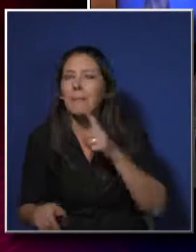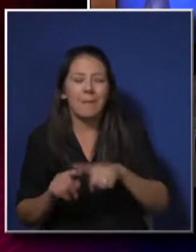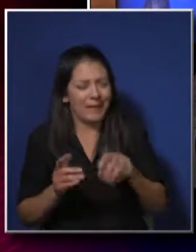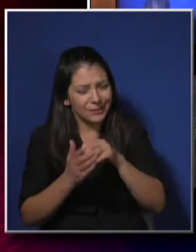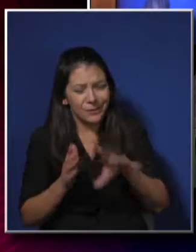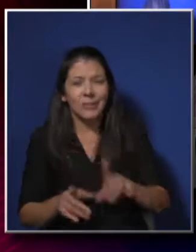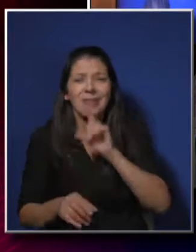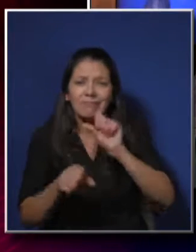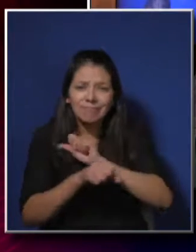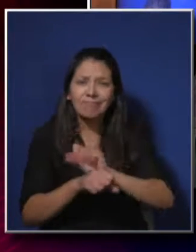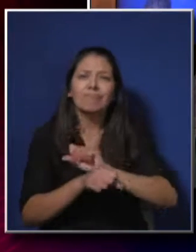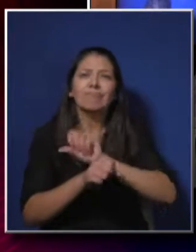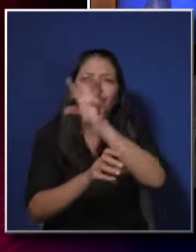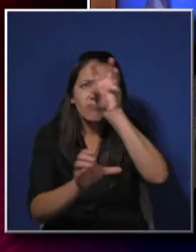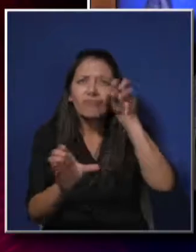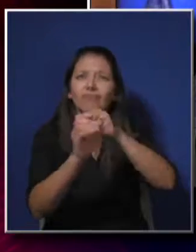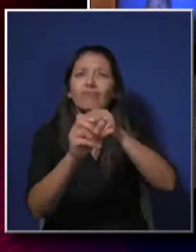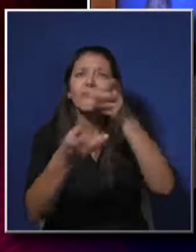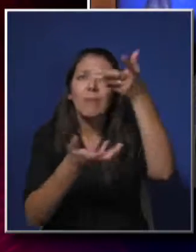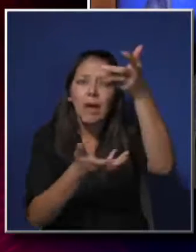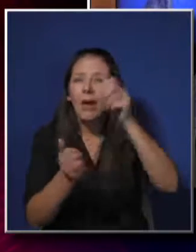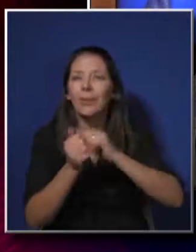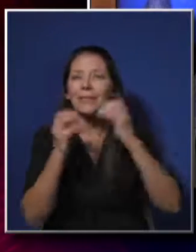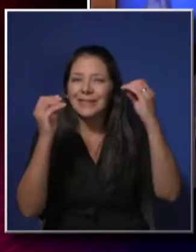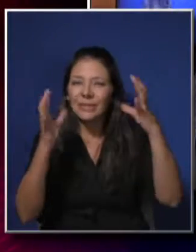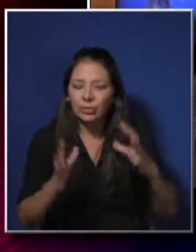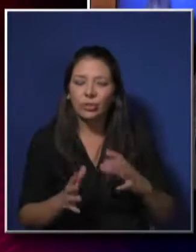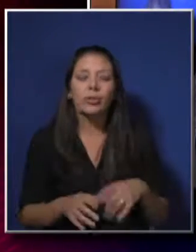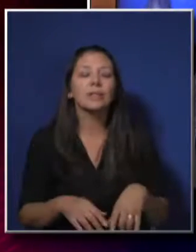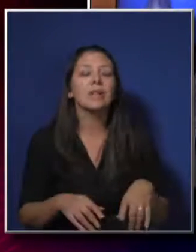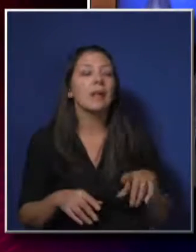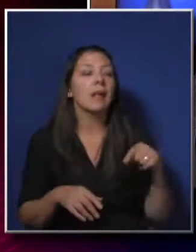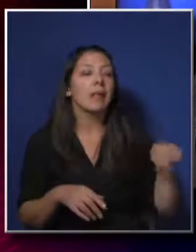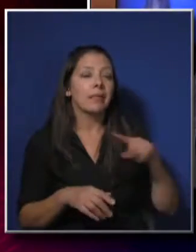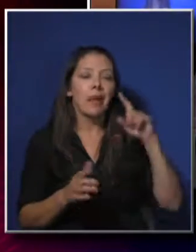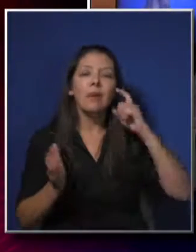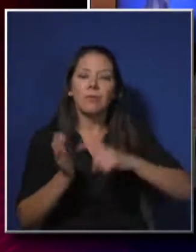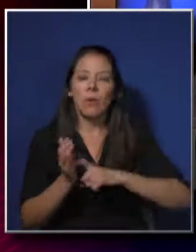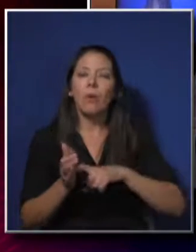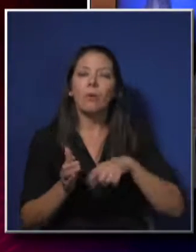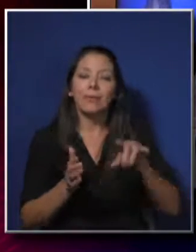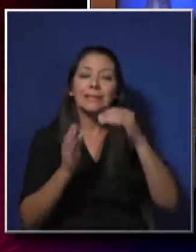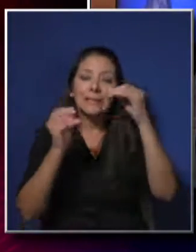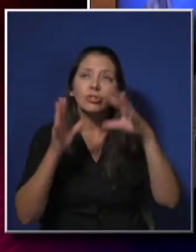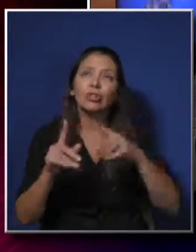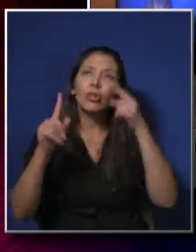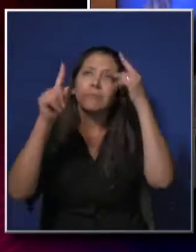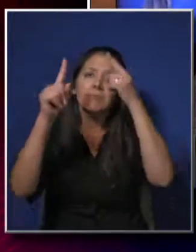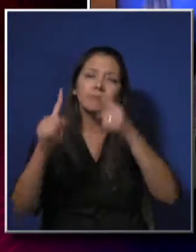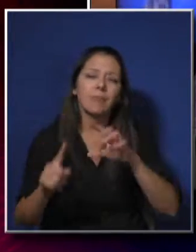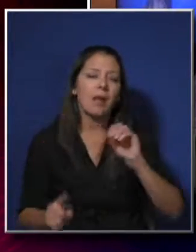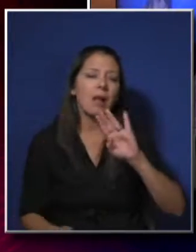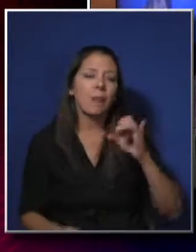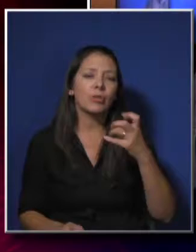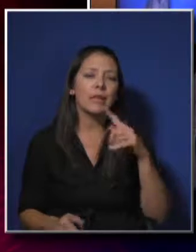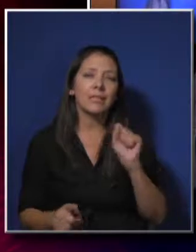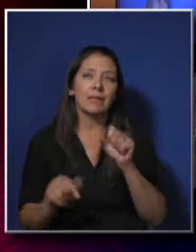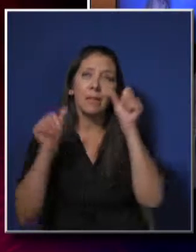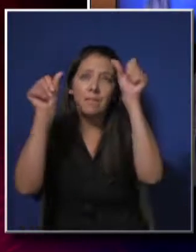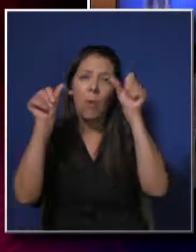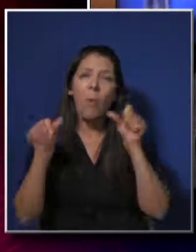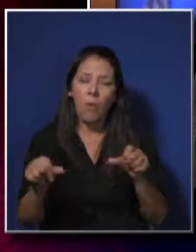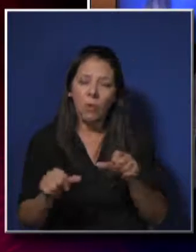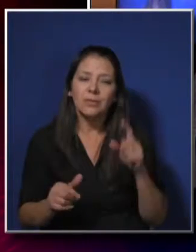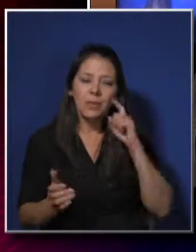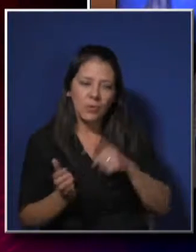actual interactions with the teachers. Objectives were posted on the board. They were there to do business of learning.